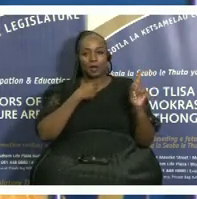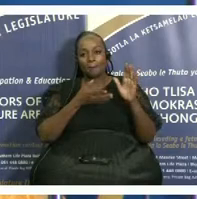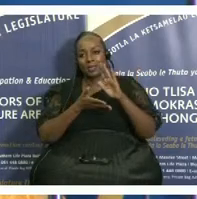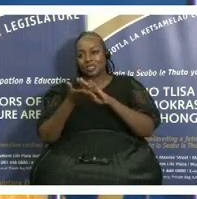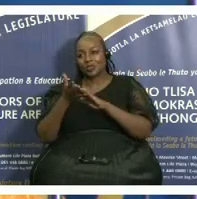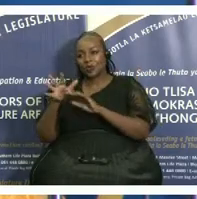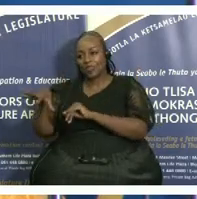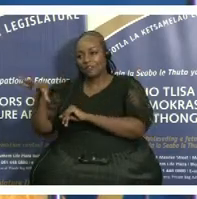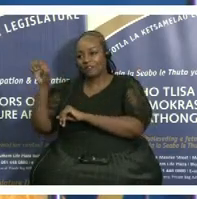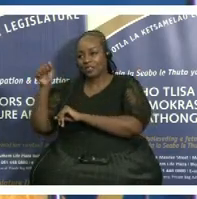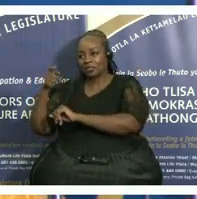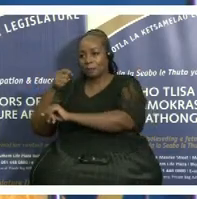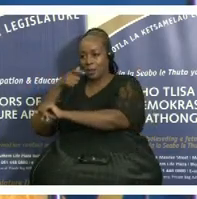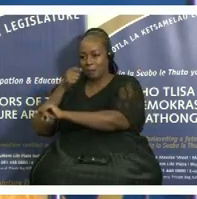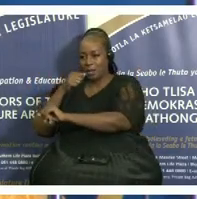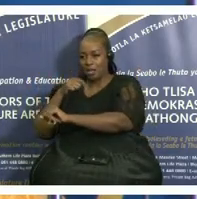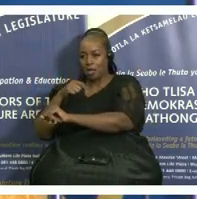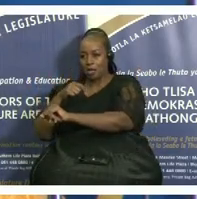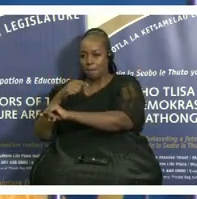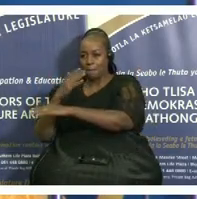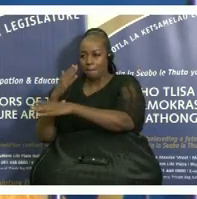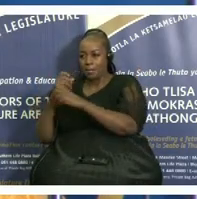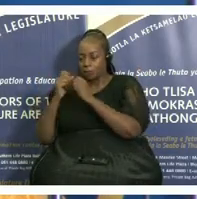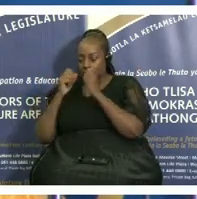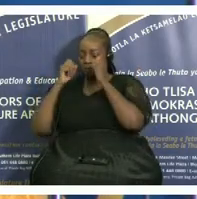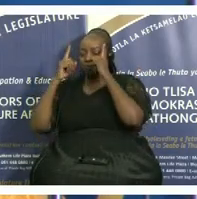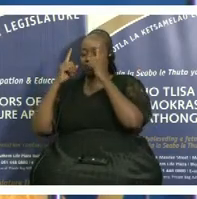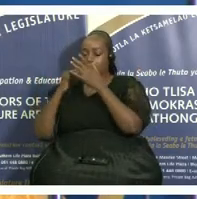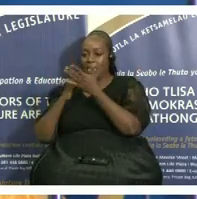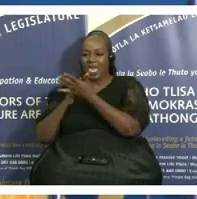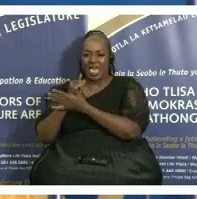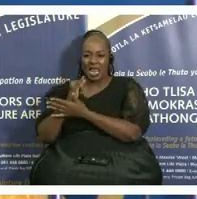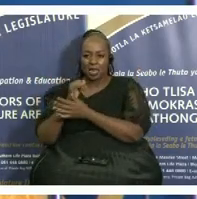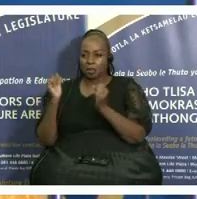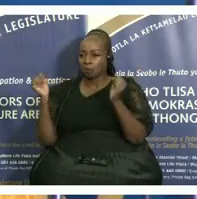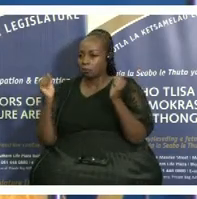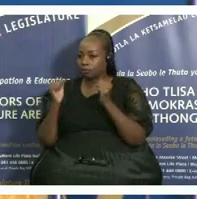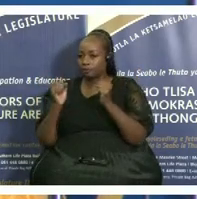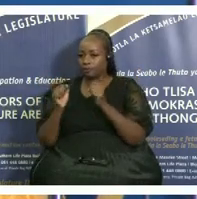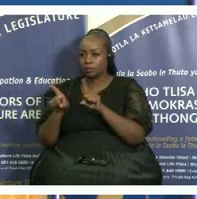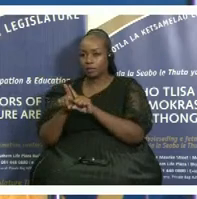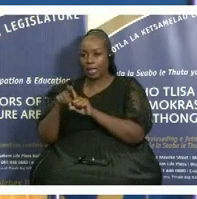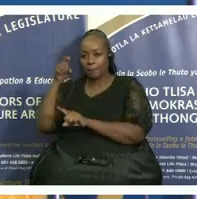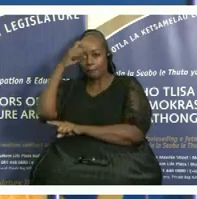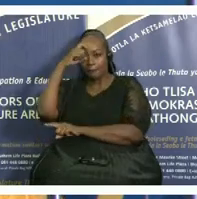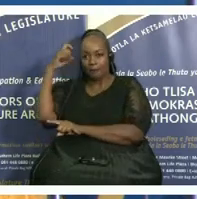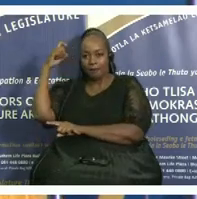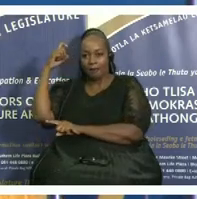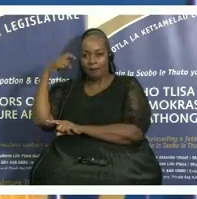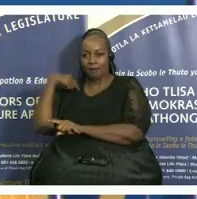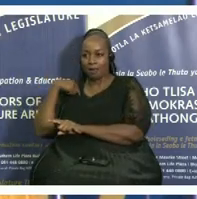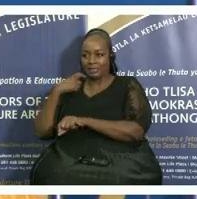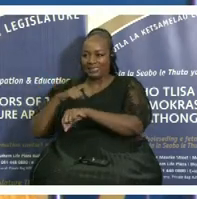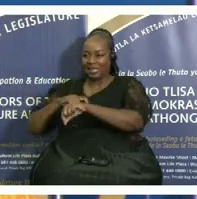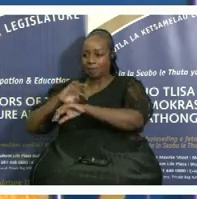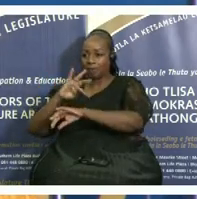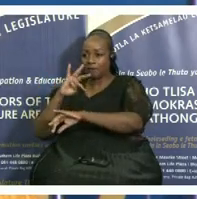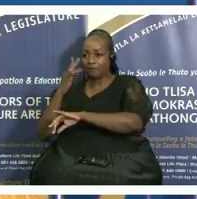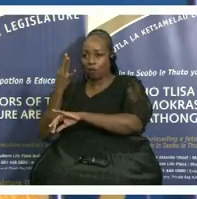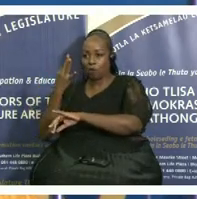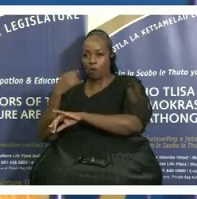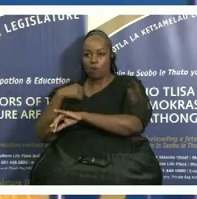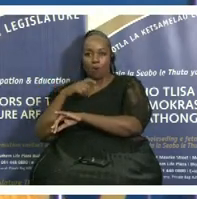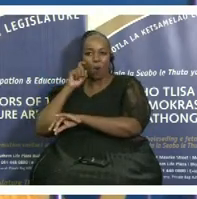hayo tlamela tswe meso. Ke Maria ke hlabula. Ka bo forotloko batho ba baholo